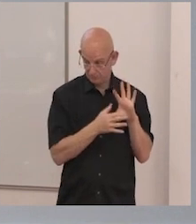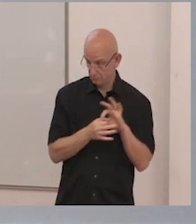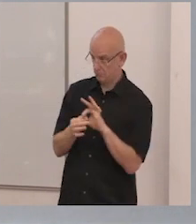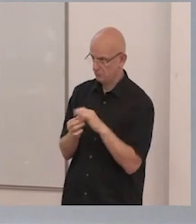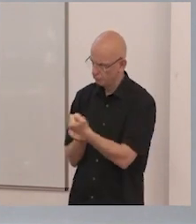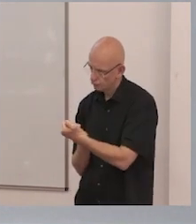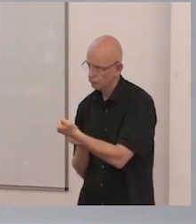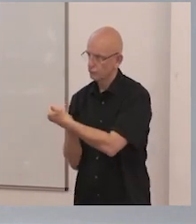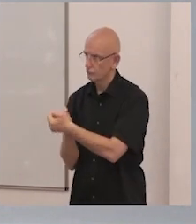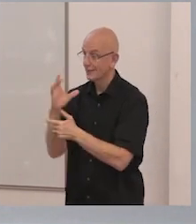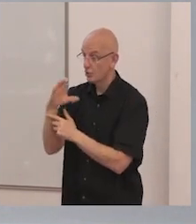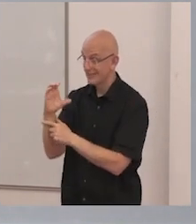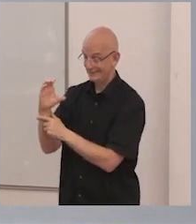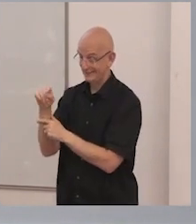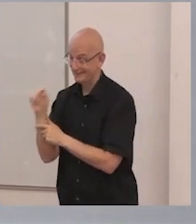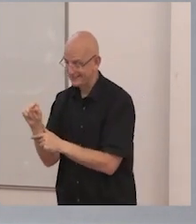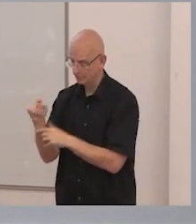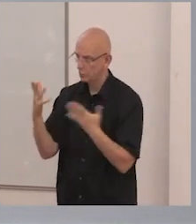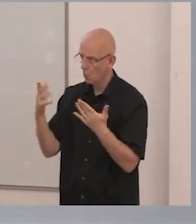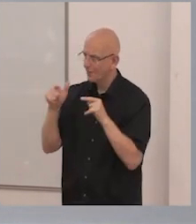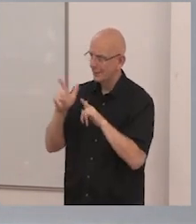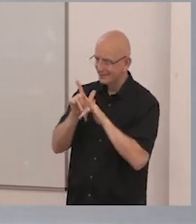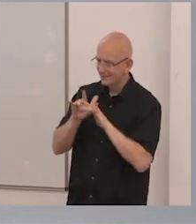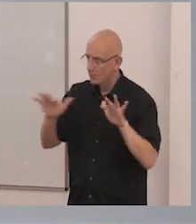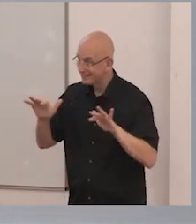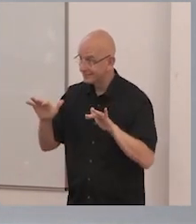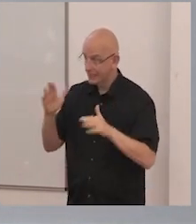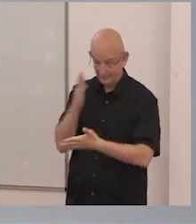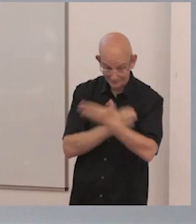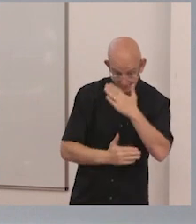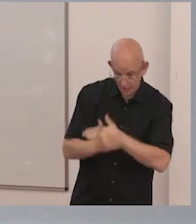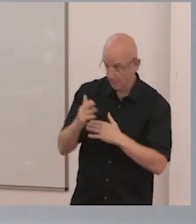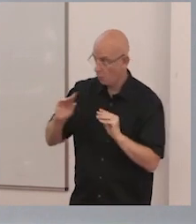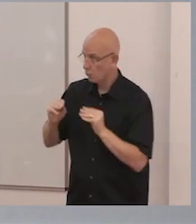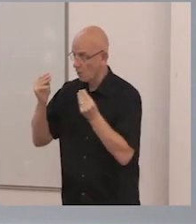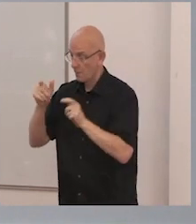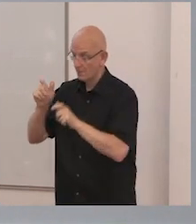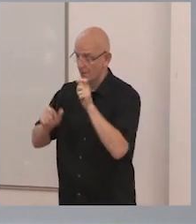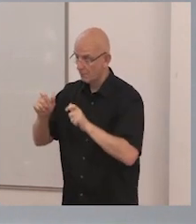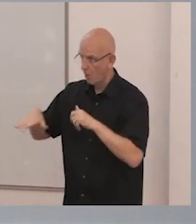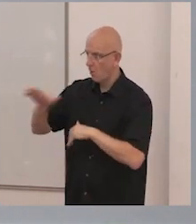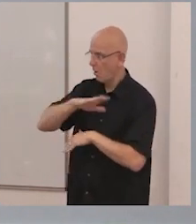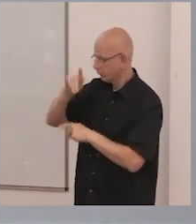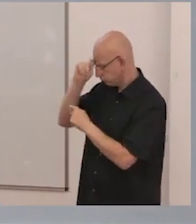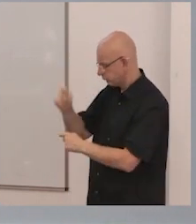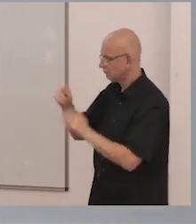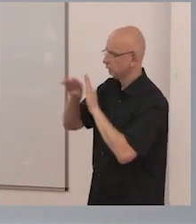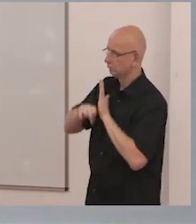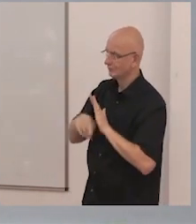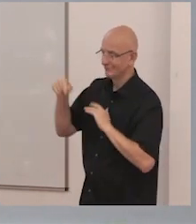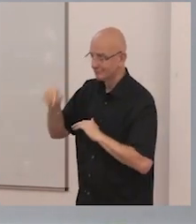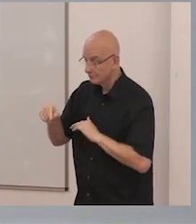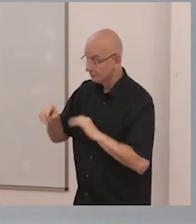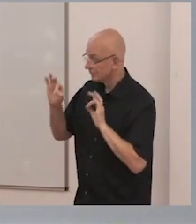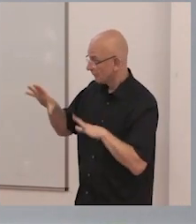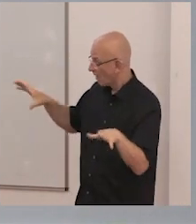a homogenous group. They all come from different backgrounds. But as with everything, implementation and